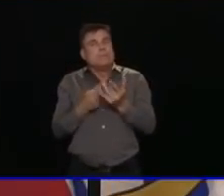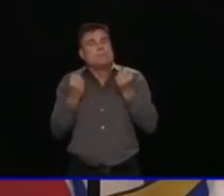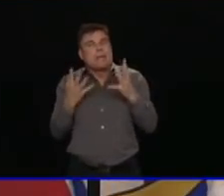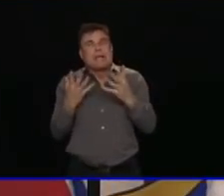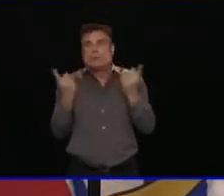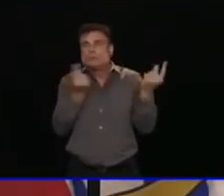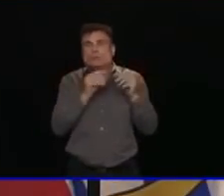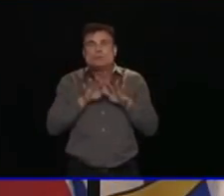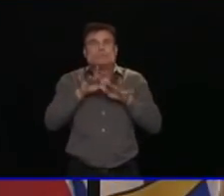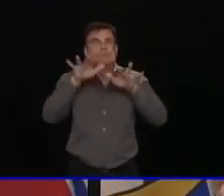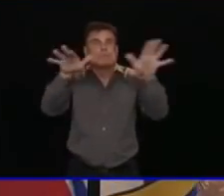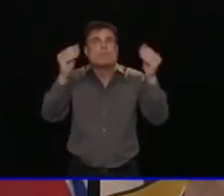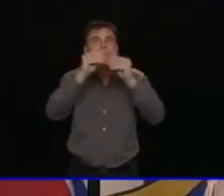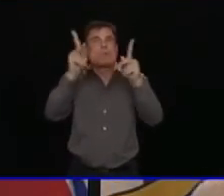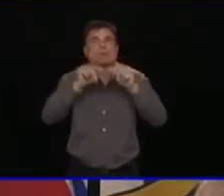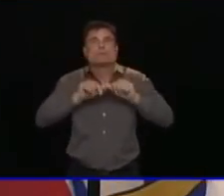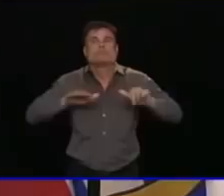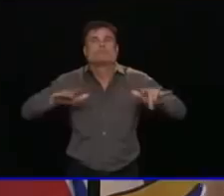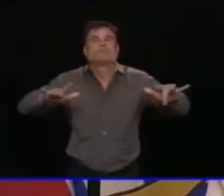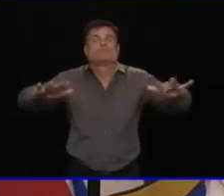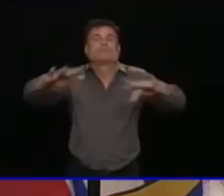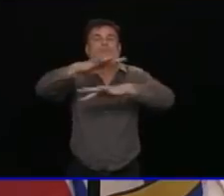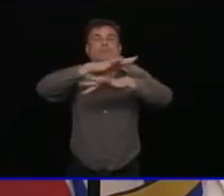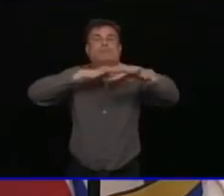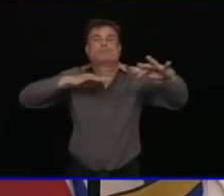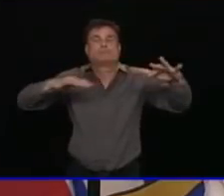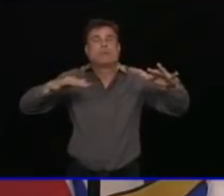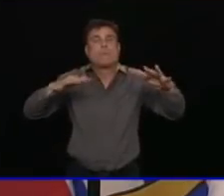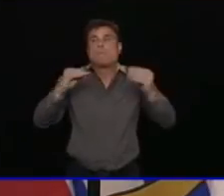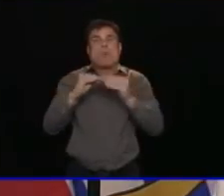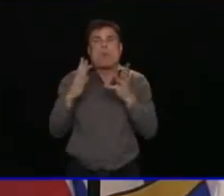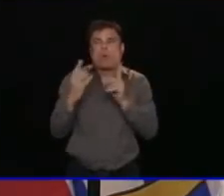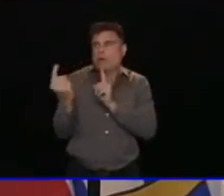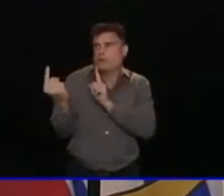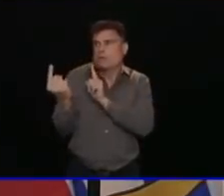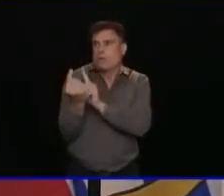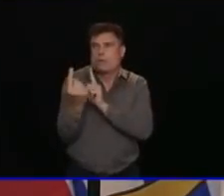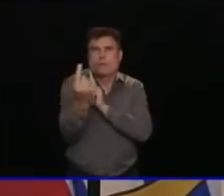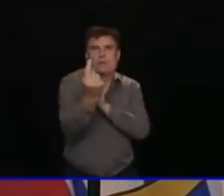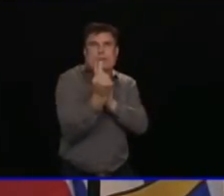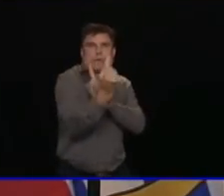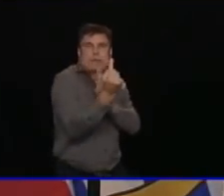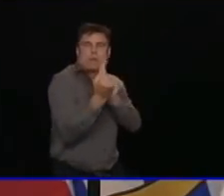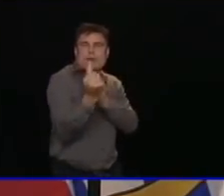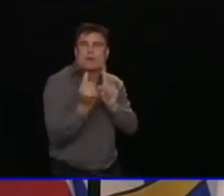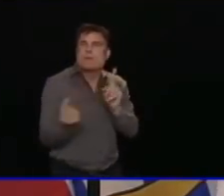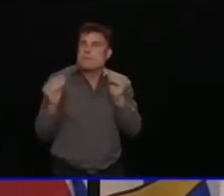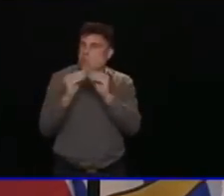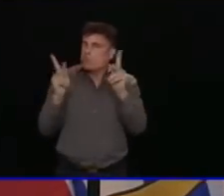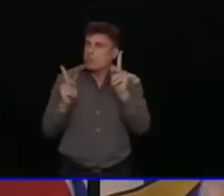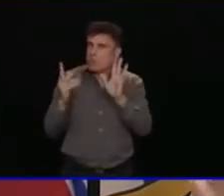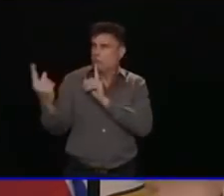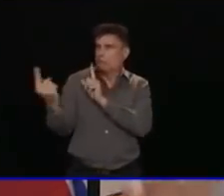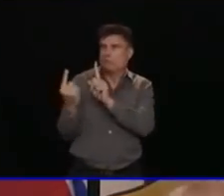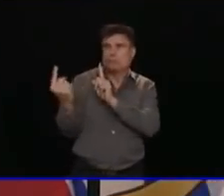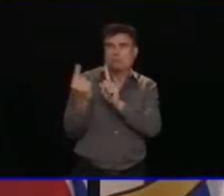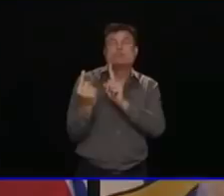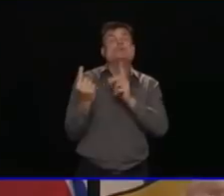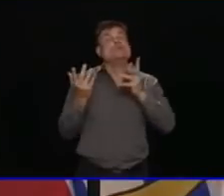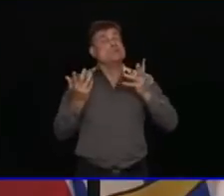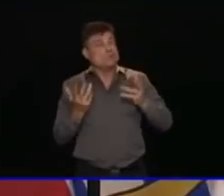those areas. So we need to be mindful of our own circumstance. As we did when we moved into phase two, we slowly,